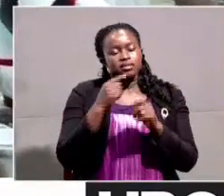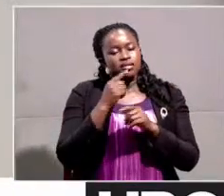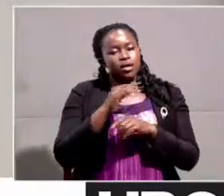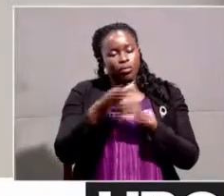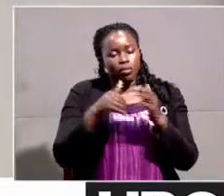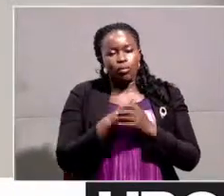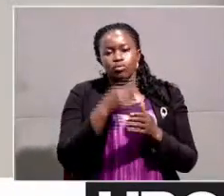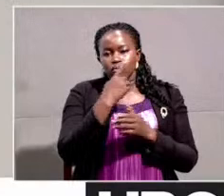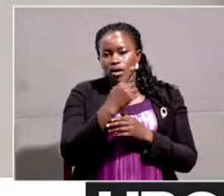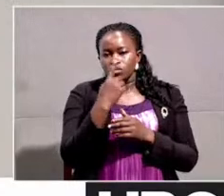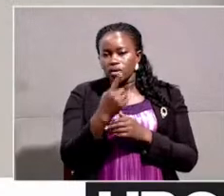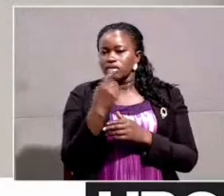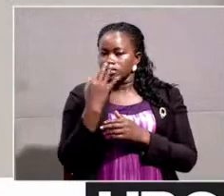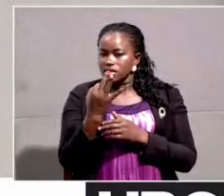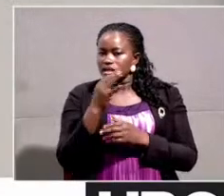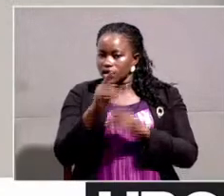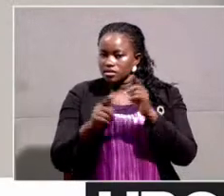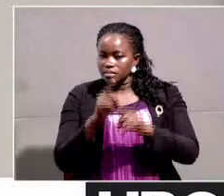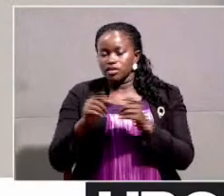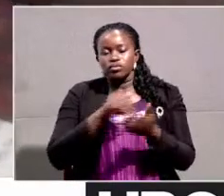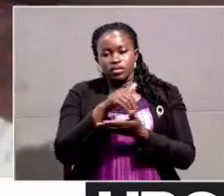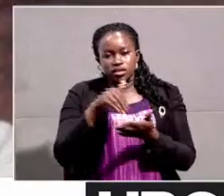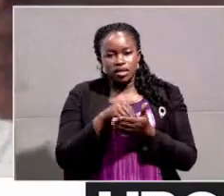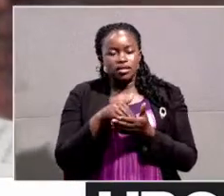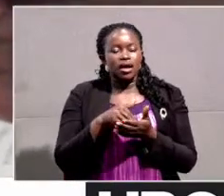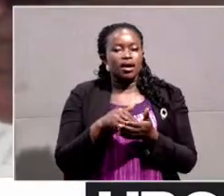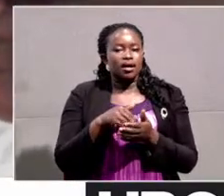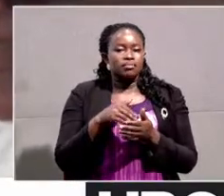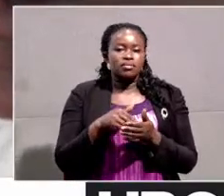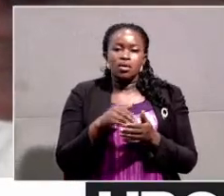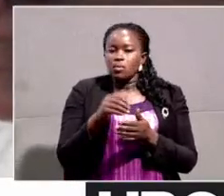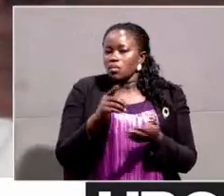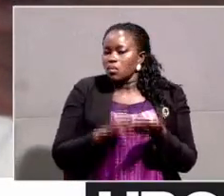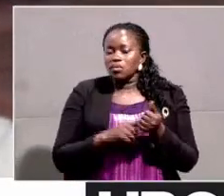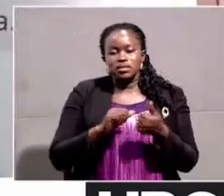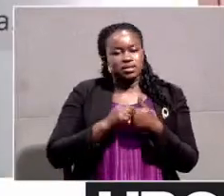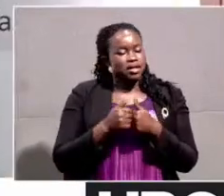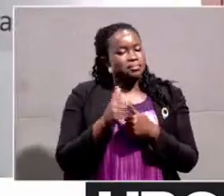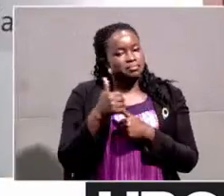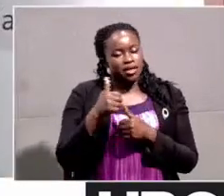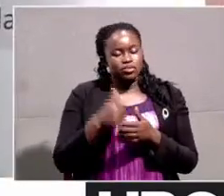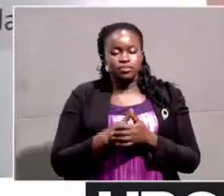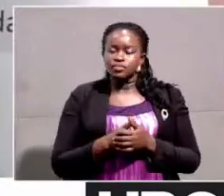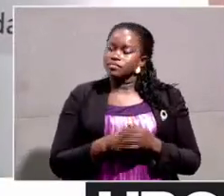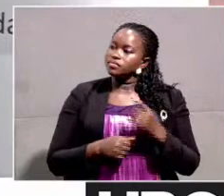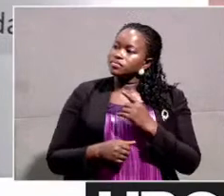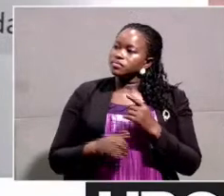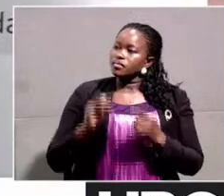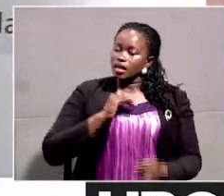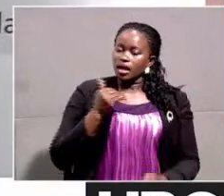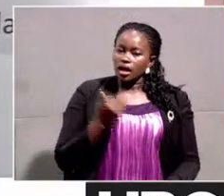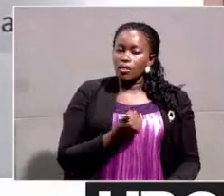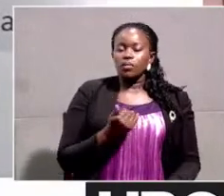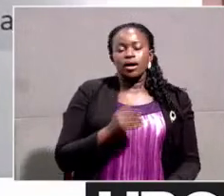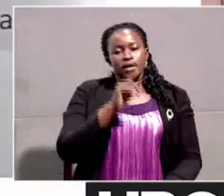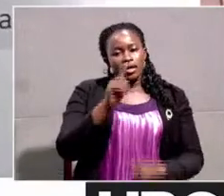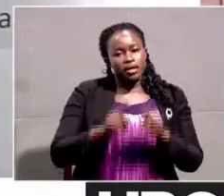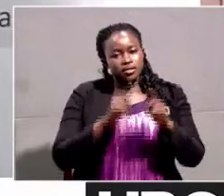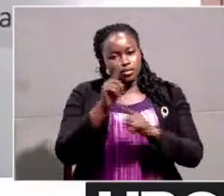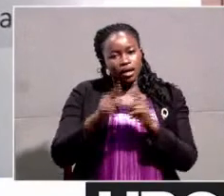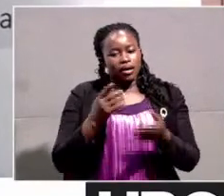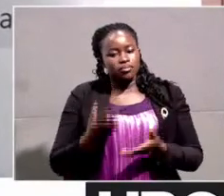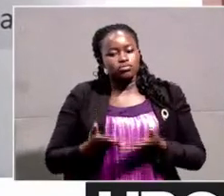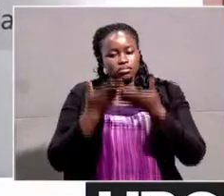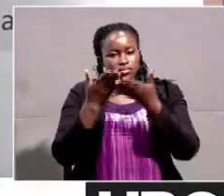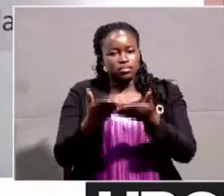the 113 examination centers, they haven't yet experienced any challenge. Our examinations were delivered